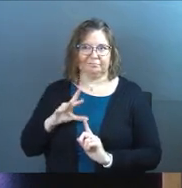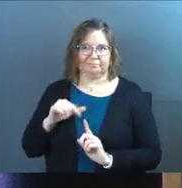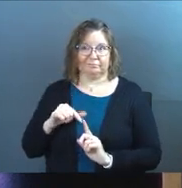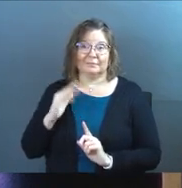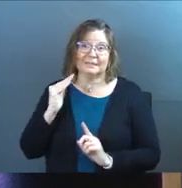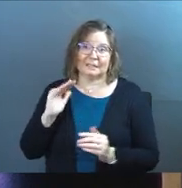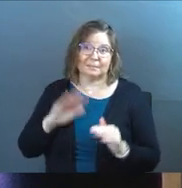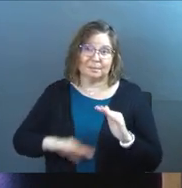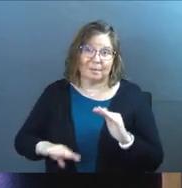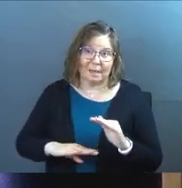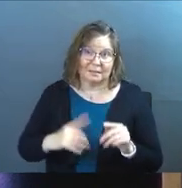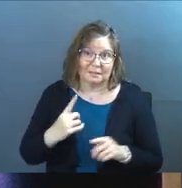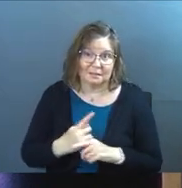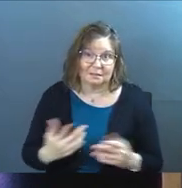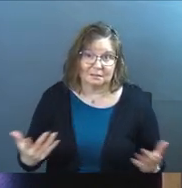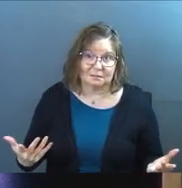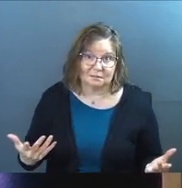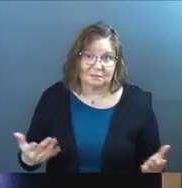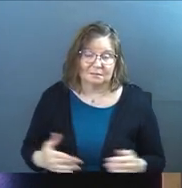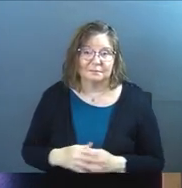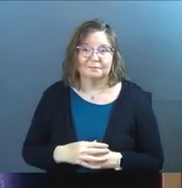Seems pretty basic, doesn't it?